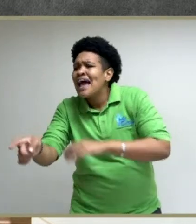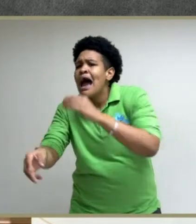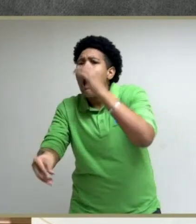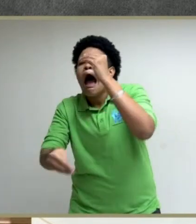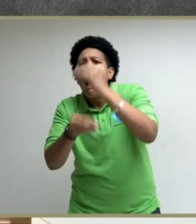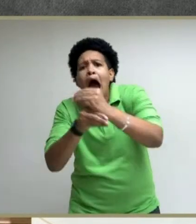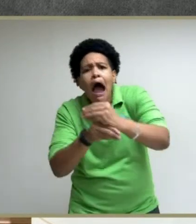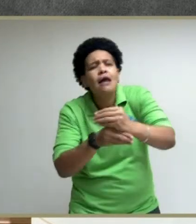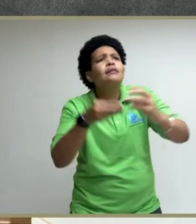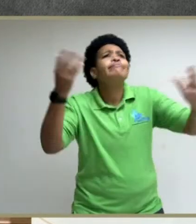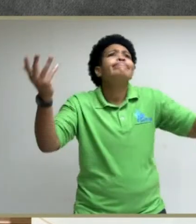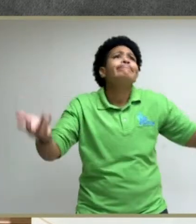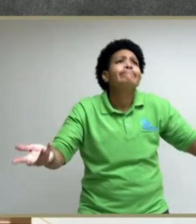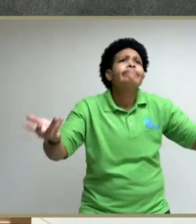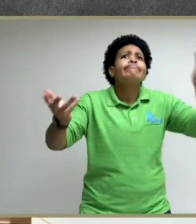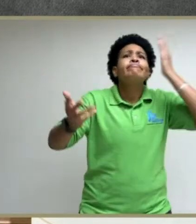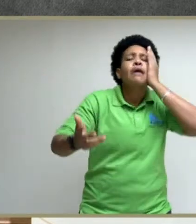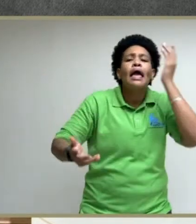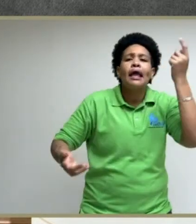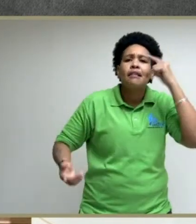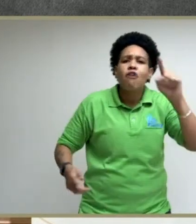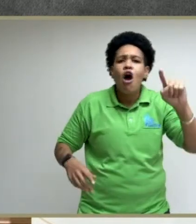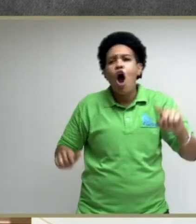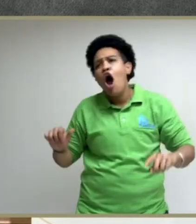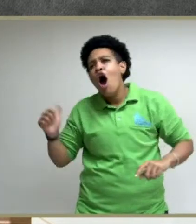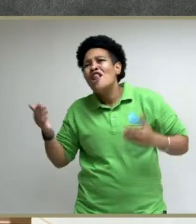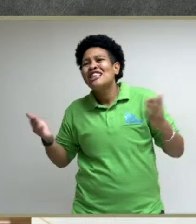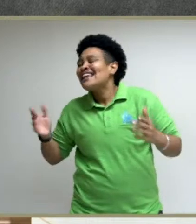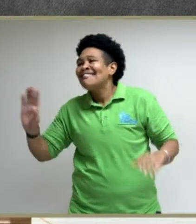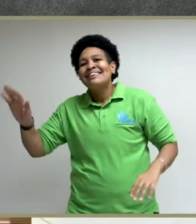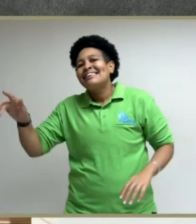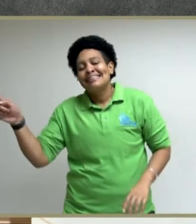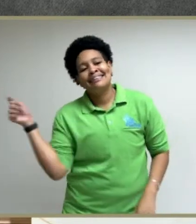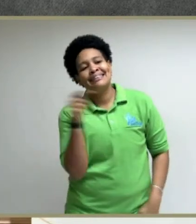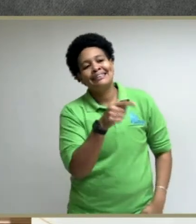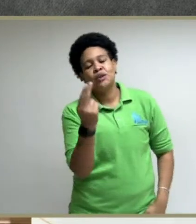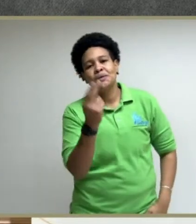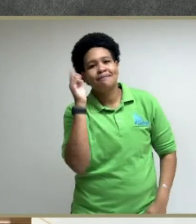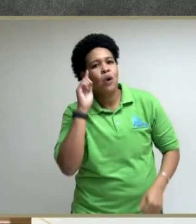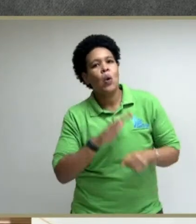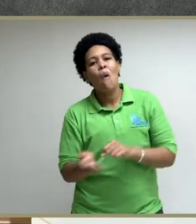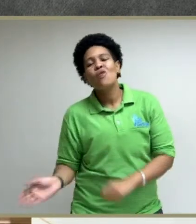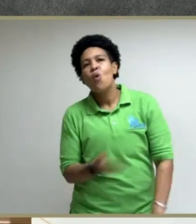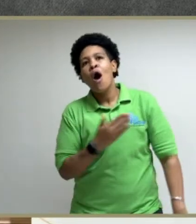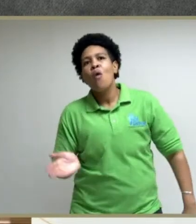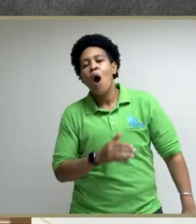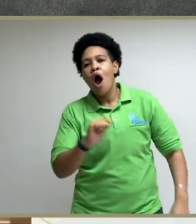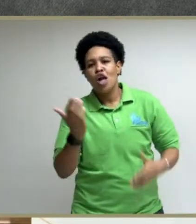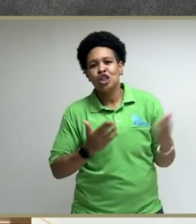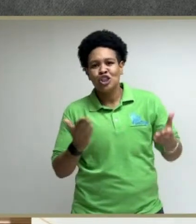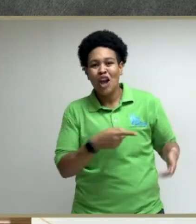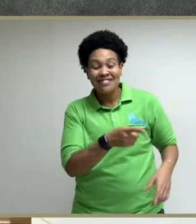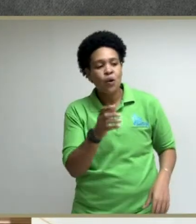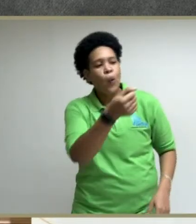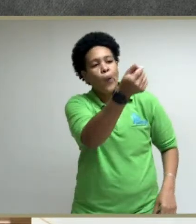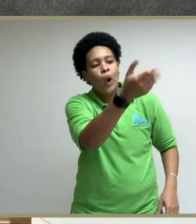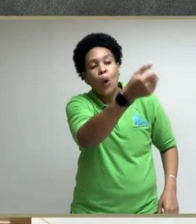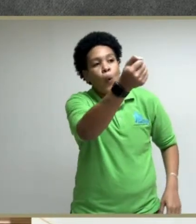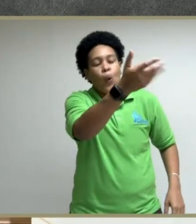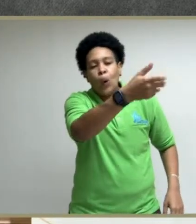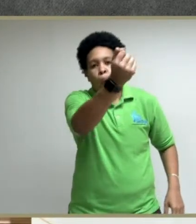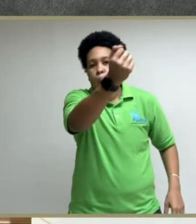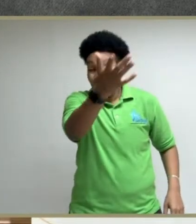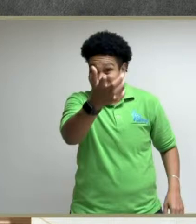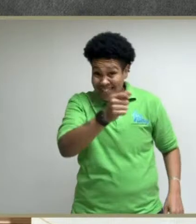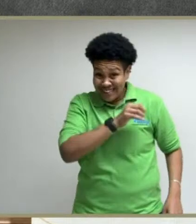been utilizing beds that were for the other services. Not only would we have been using staff that some